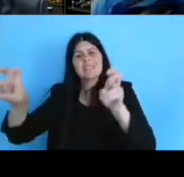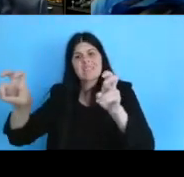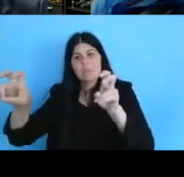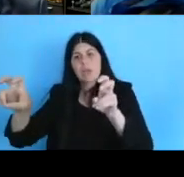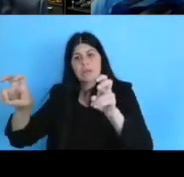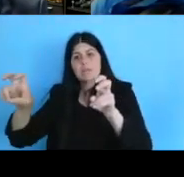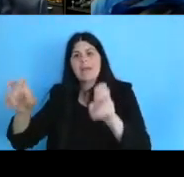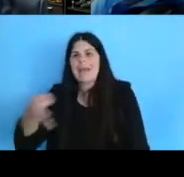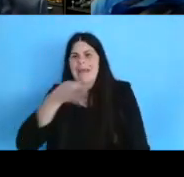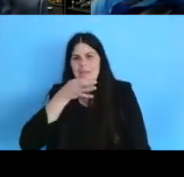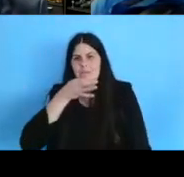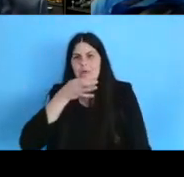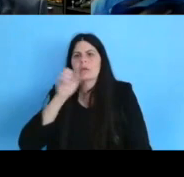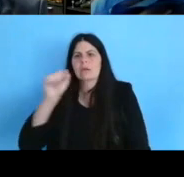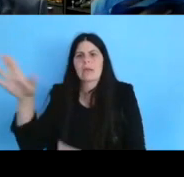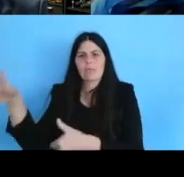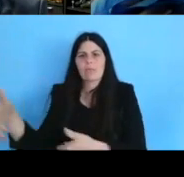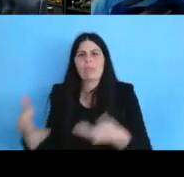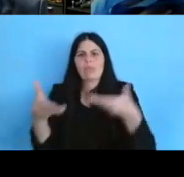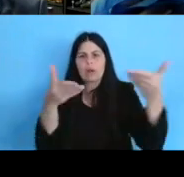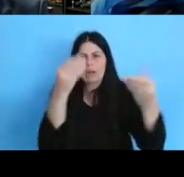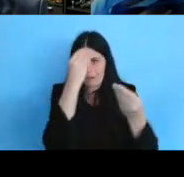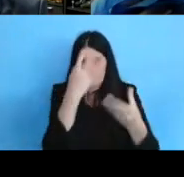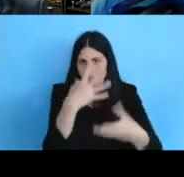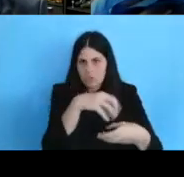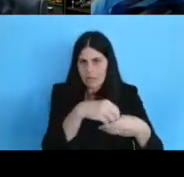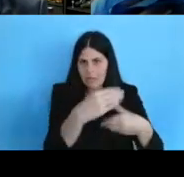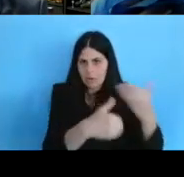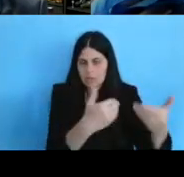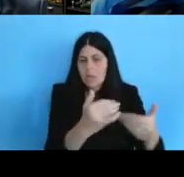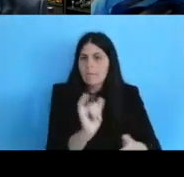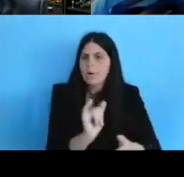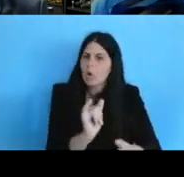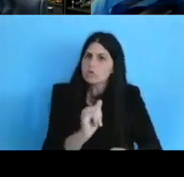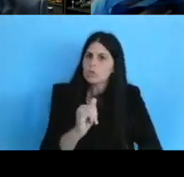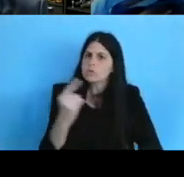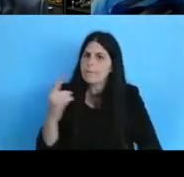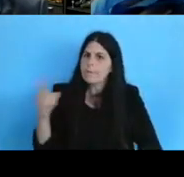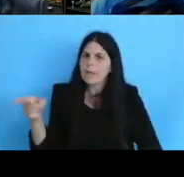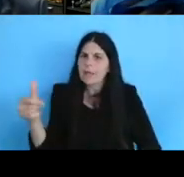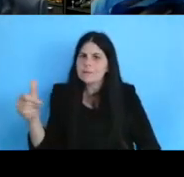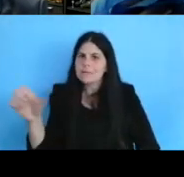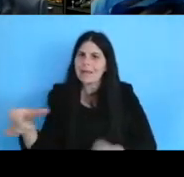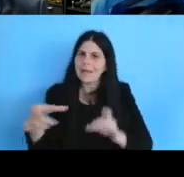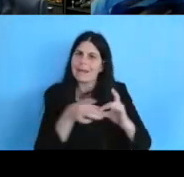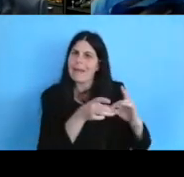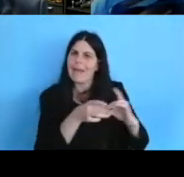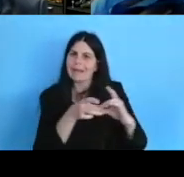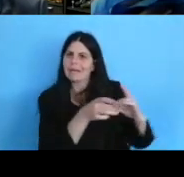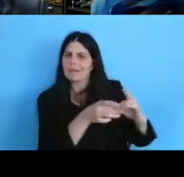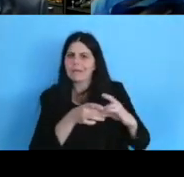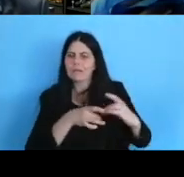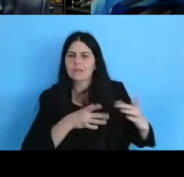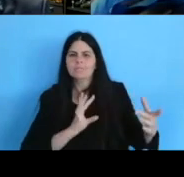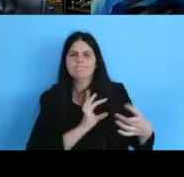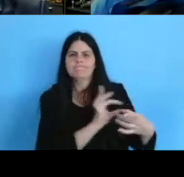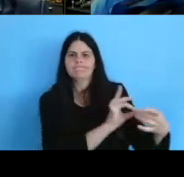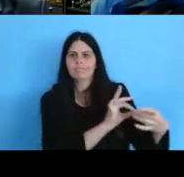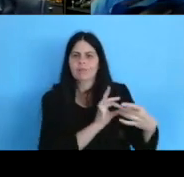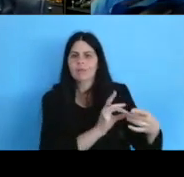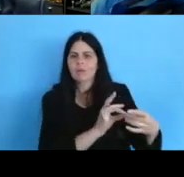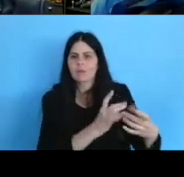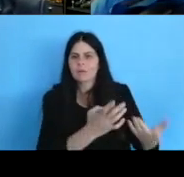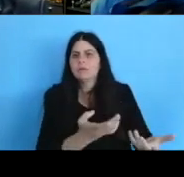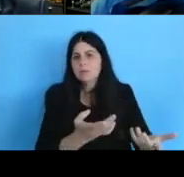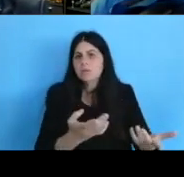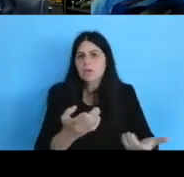knowledge to the process, but it also gives somebody to connect with that person. So a veteran, cliche, but a veteran has an easier time to